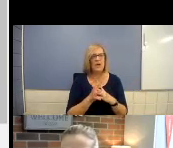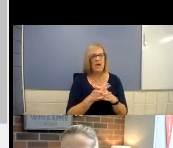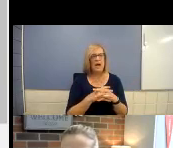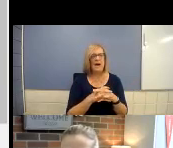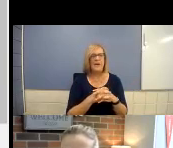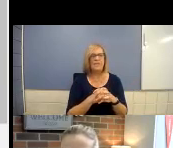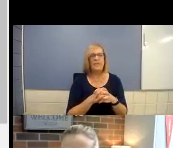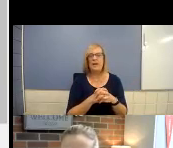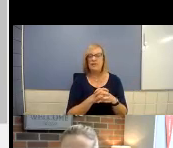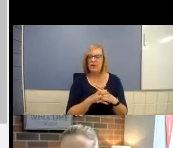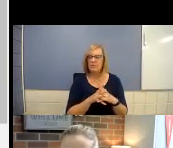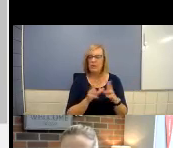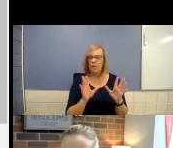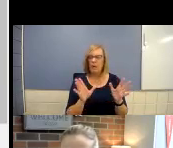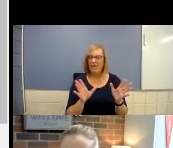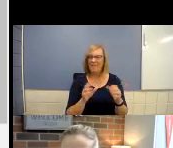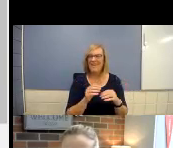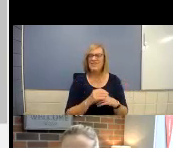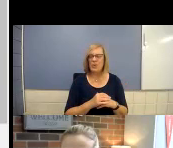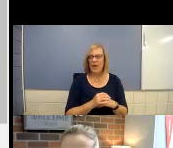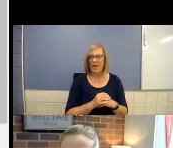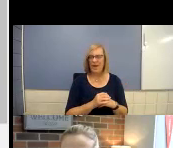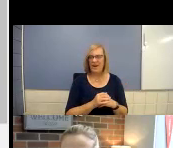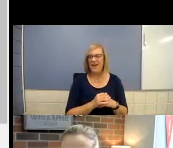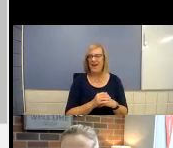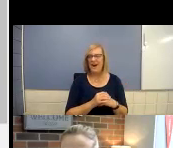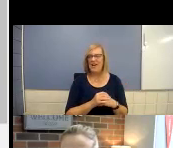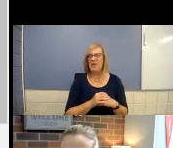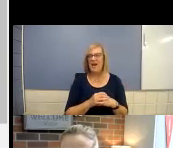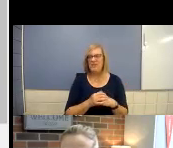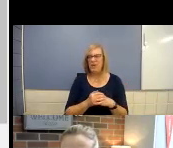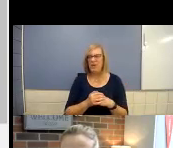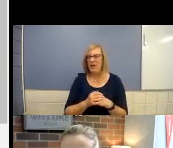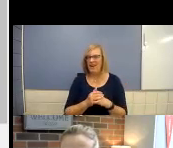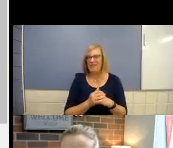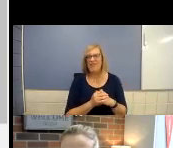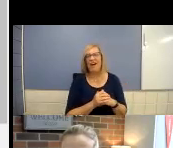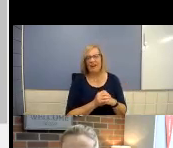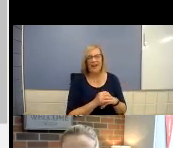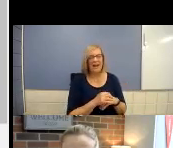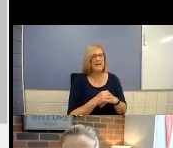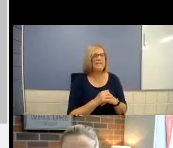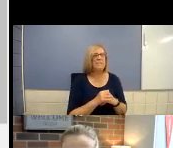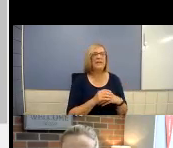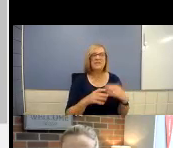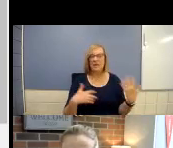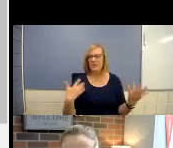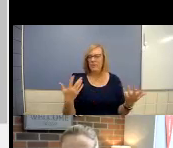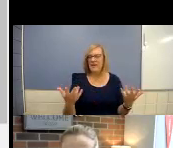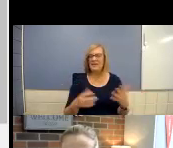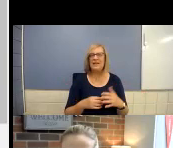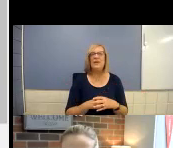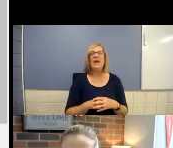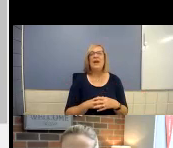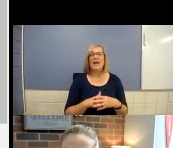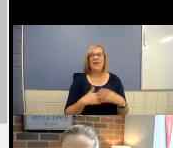So if you don't bowl well, that's okay. You don't have to bowl well to have fun. But that's one of the